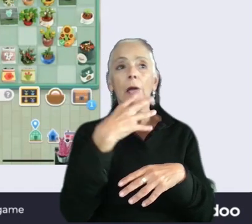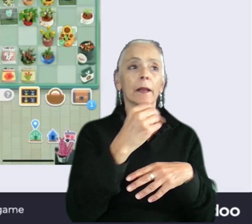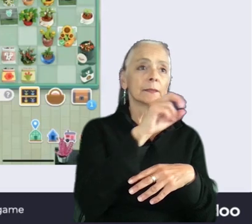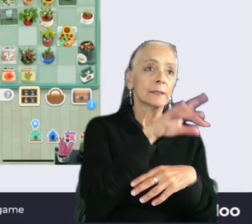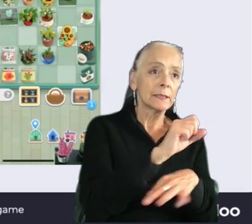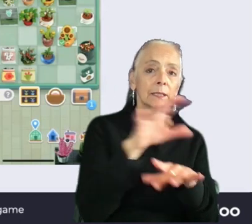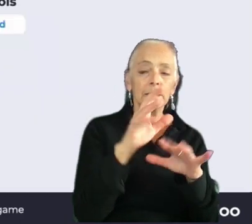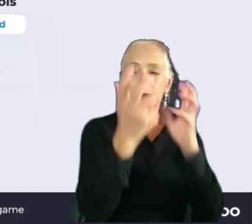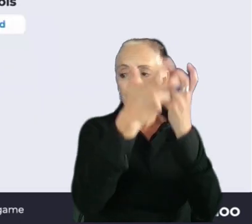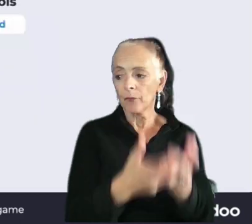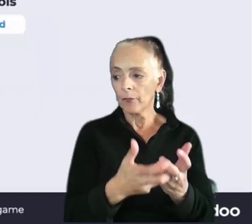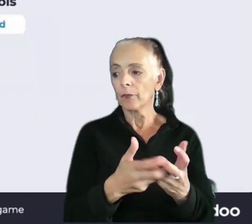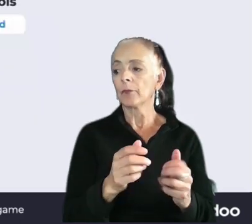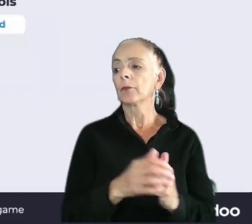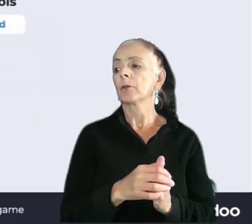shed.